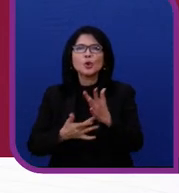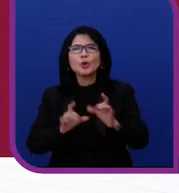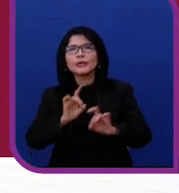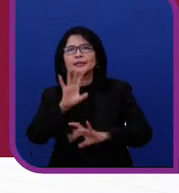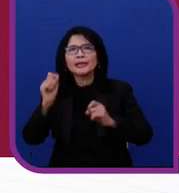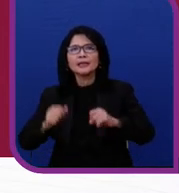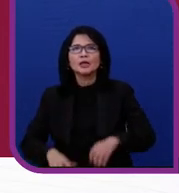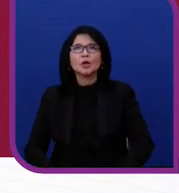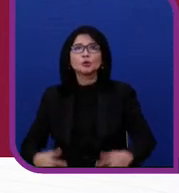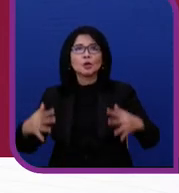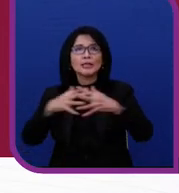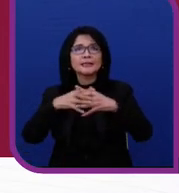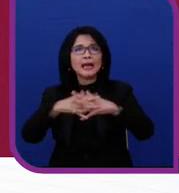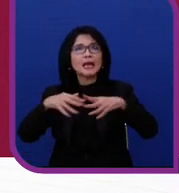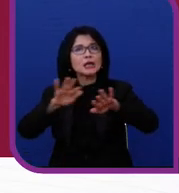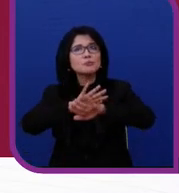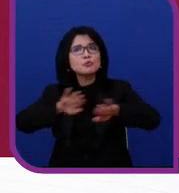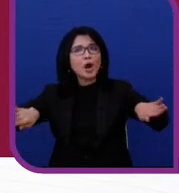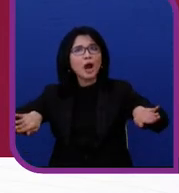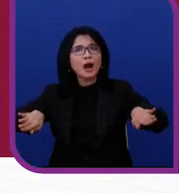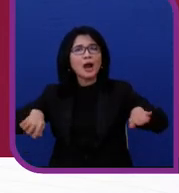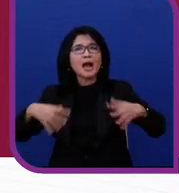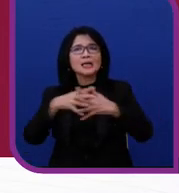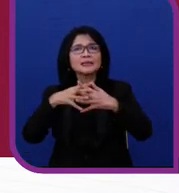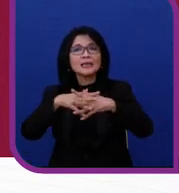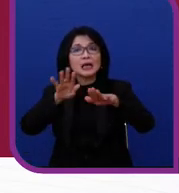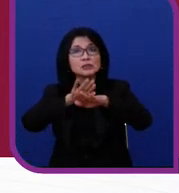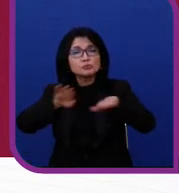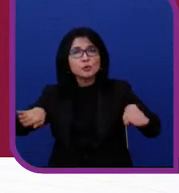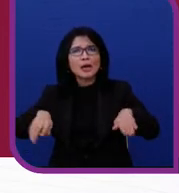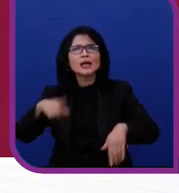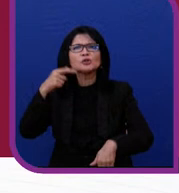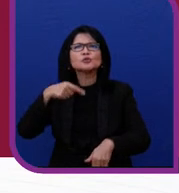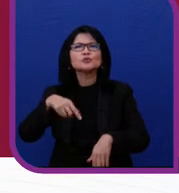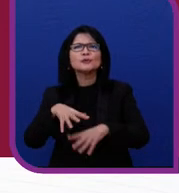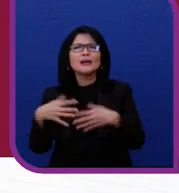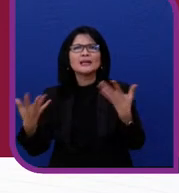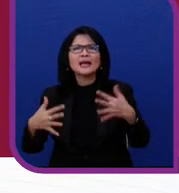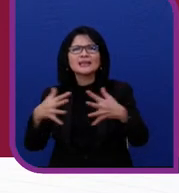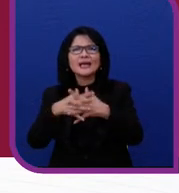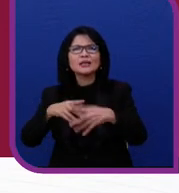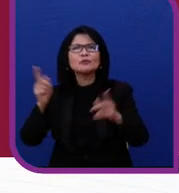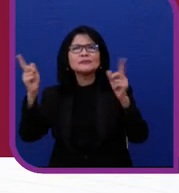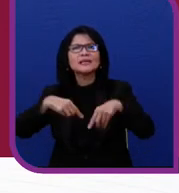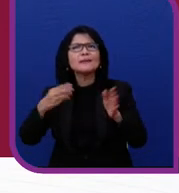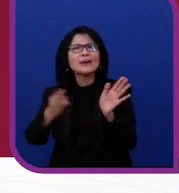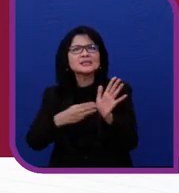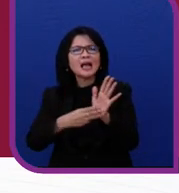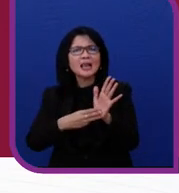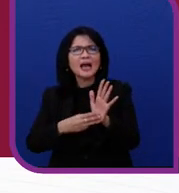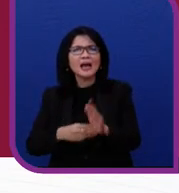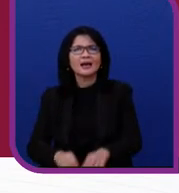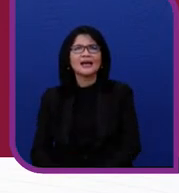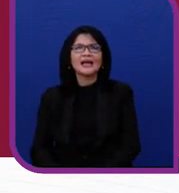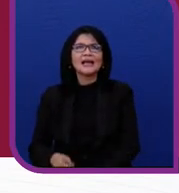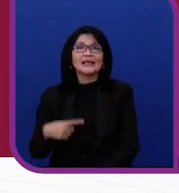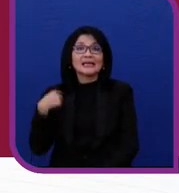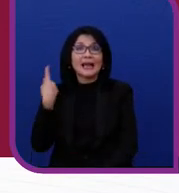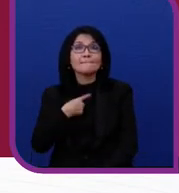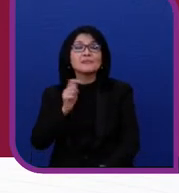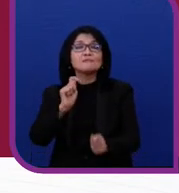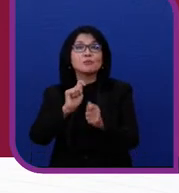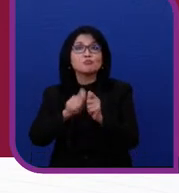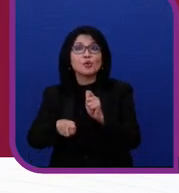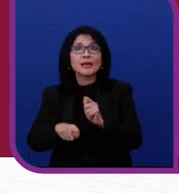become problems Shoulders wichai different sinilah tubuh Scotland bank